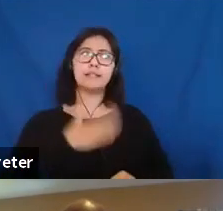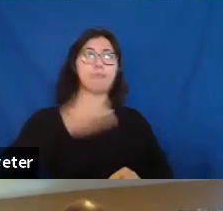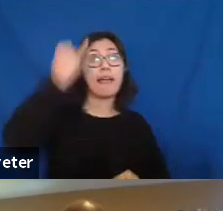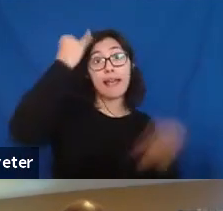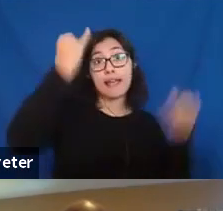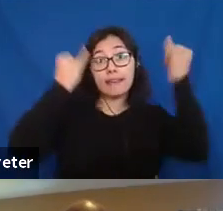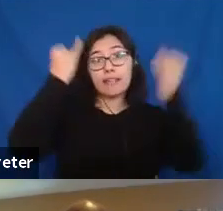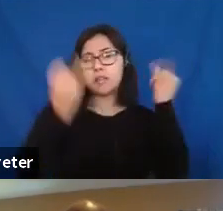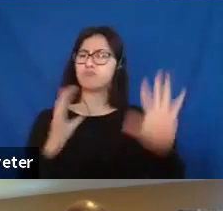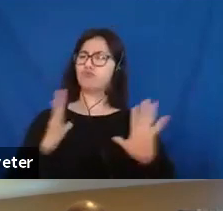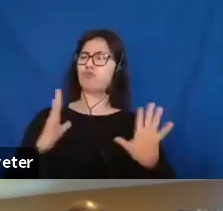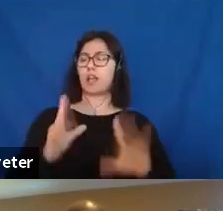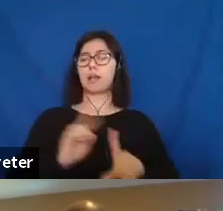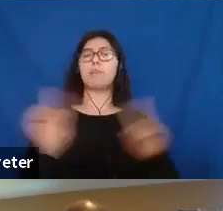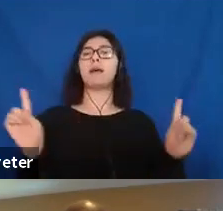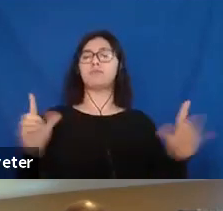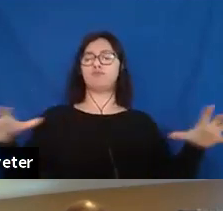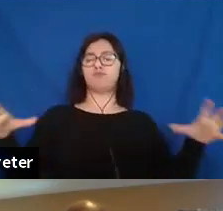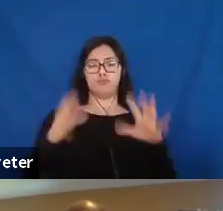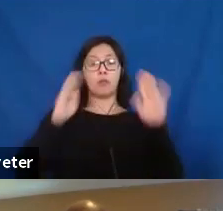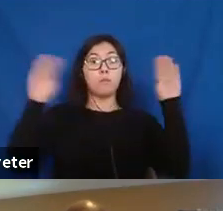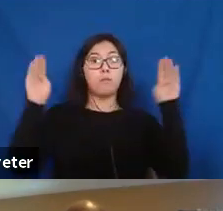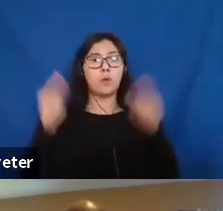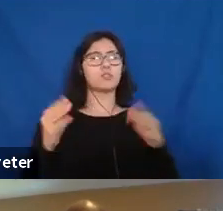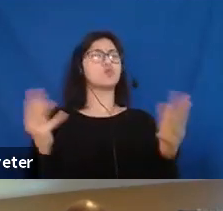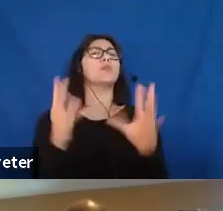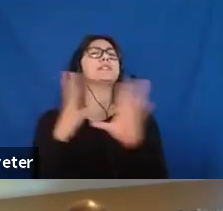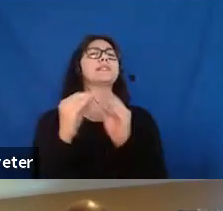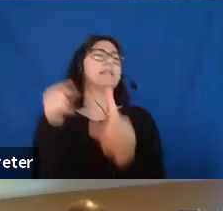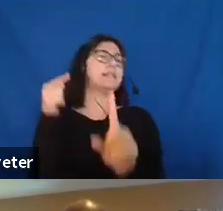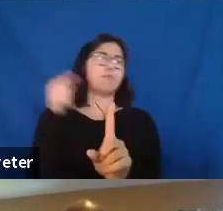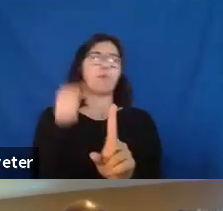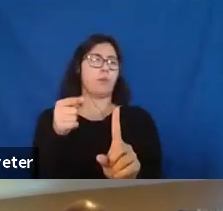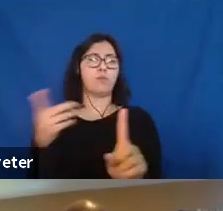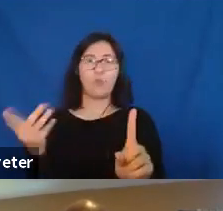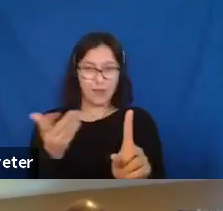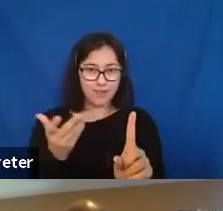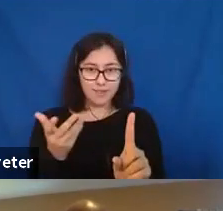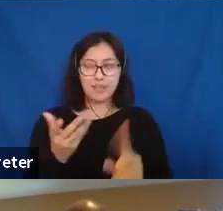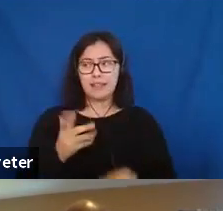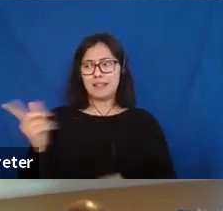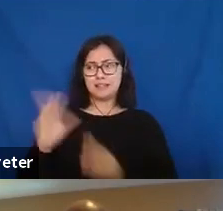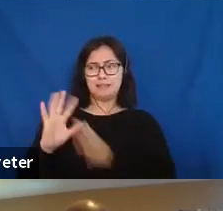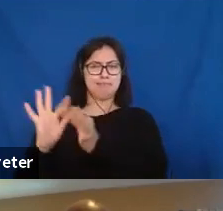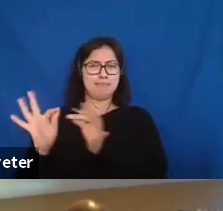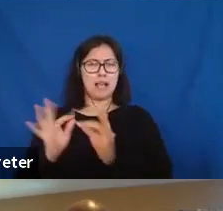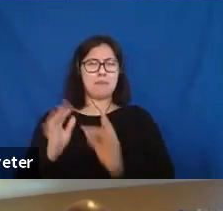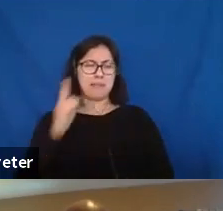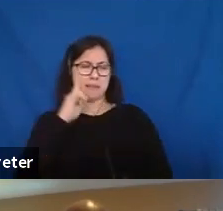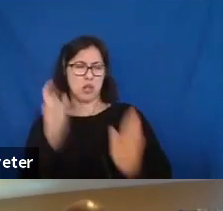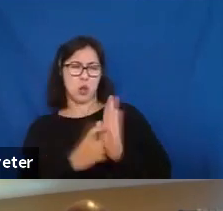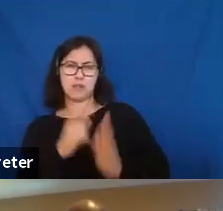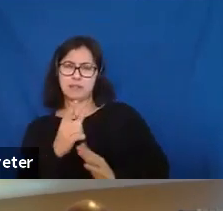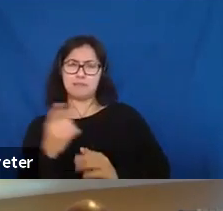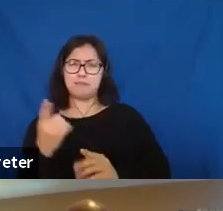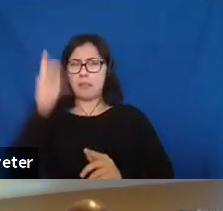them focused on what this meeting is all about, there's some of the things that they injected or their biases that they